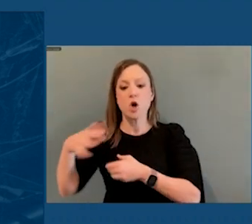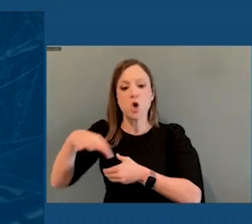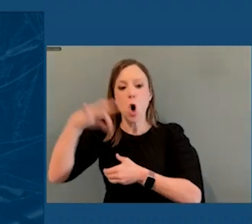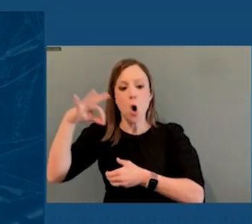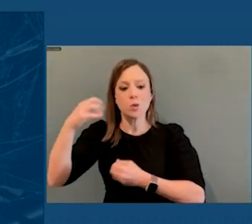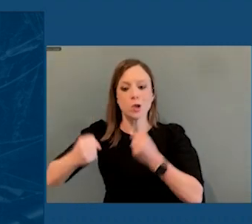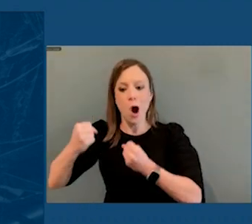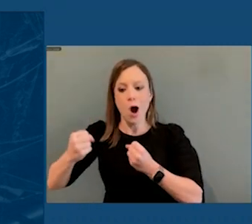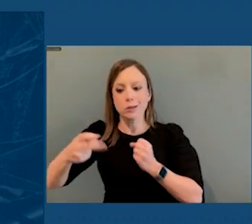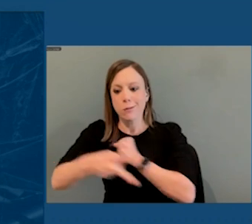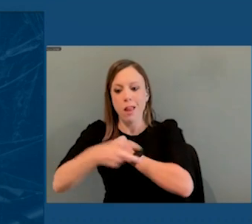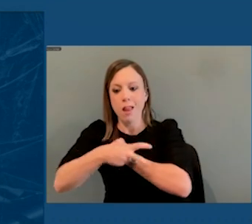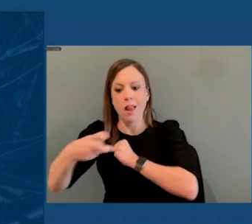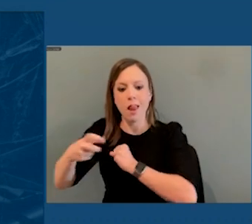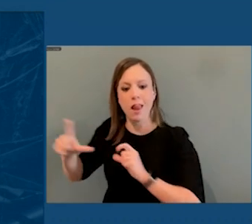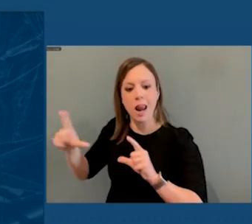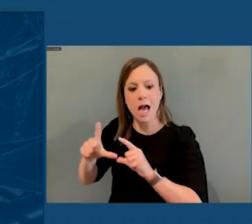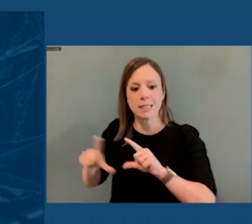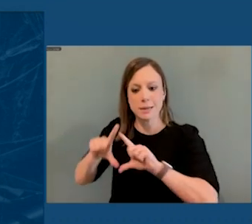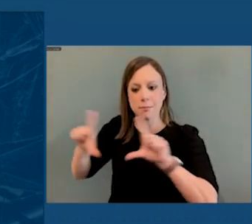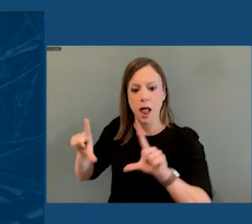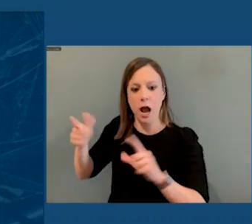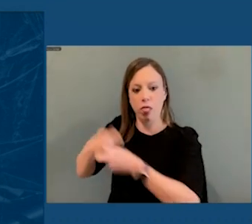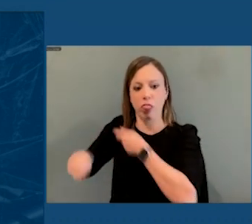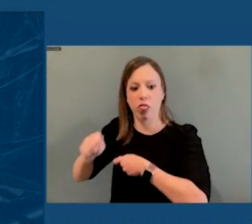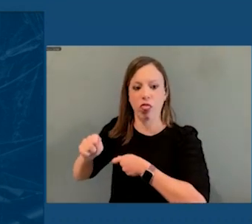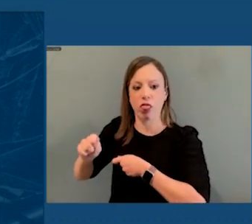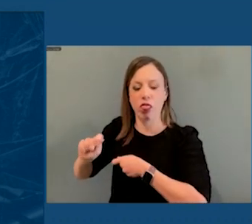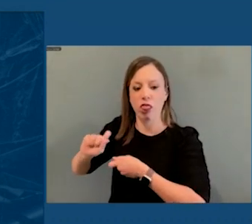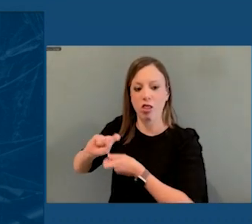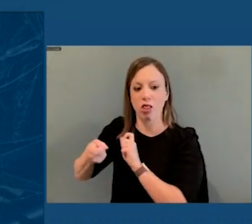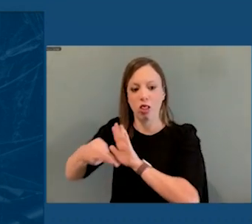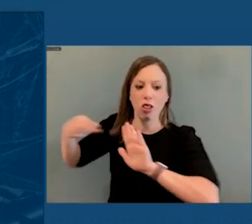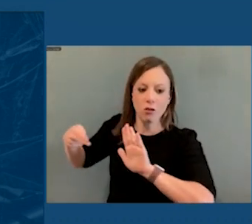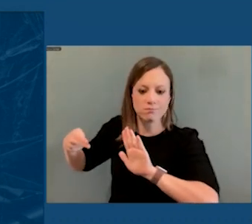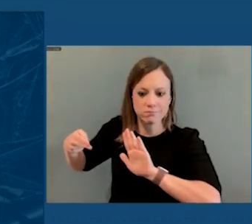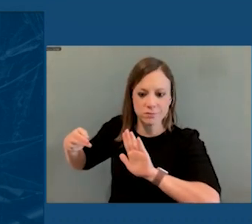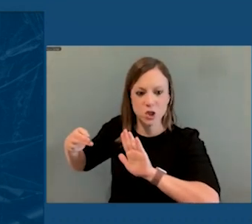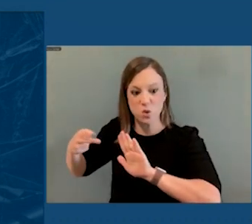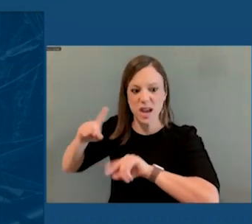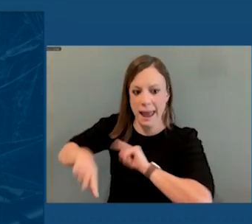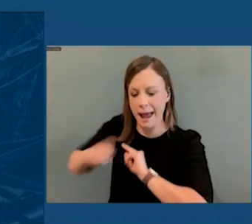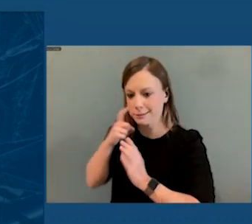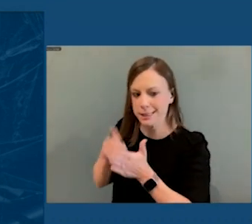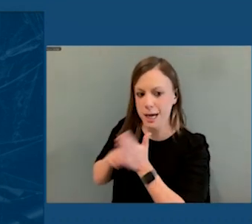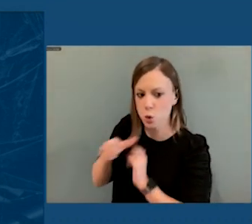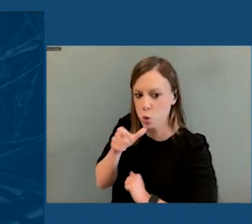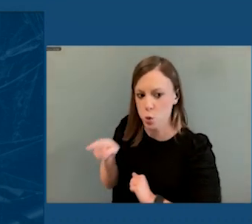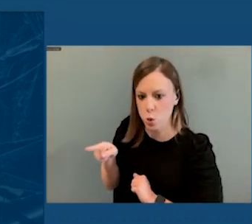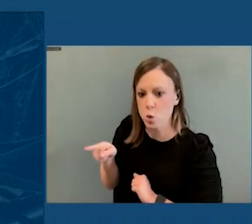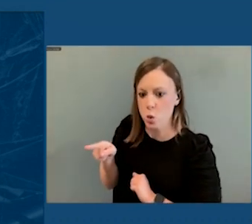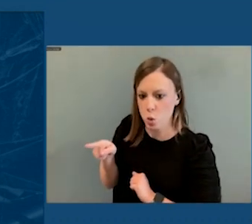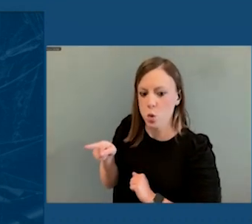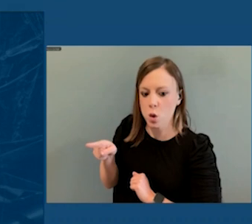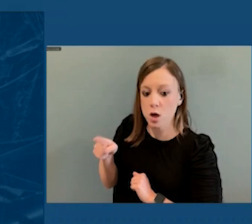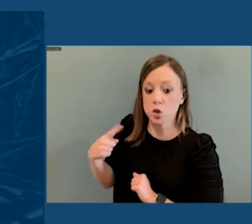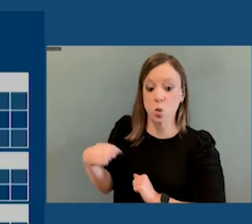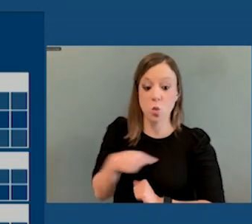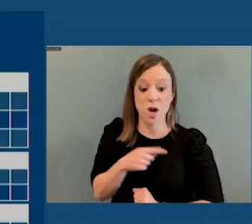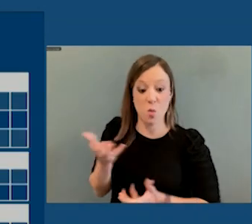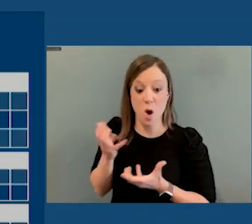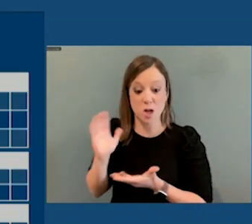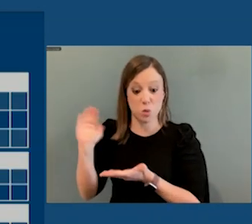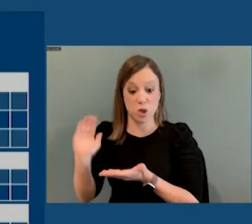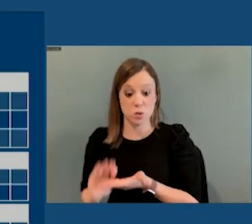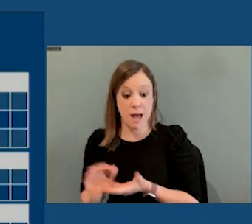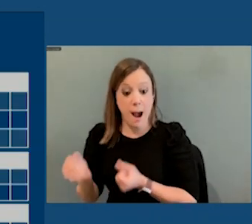our tolls. We'll also invest millions to reduce the number of repeat offenders and prepare them for reentry after